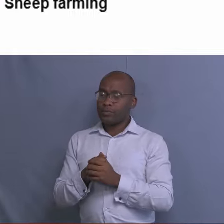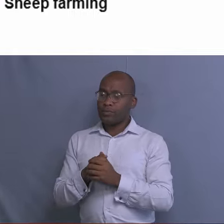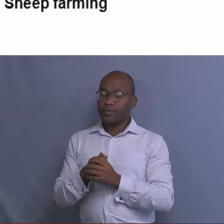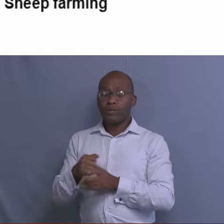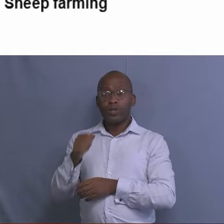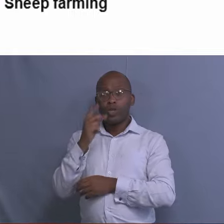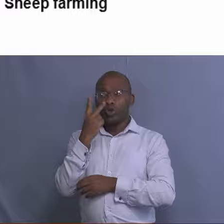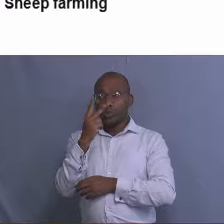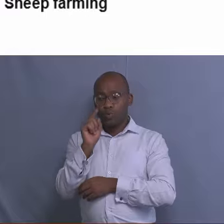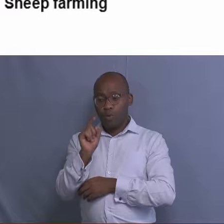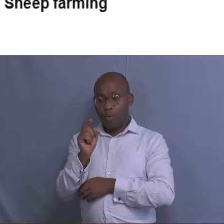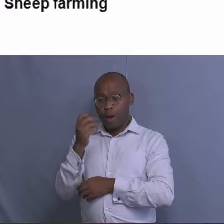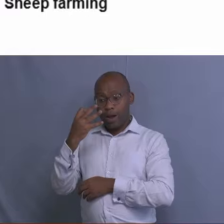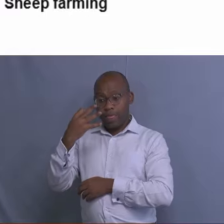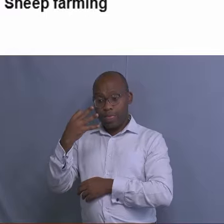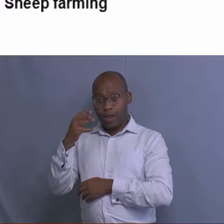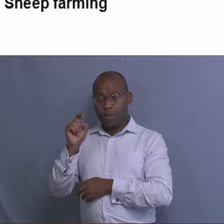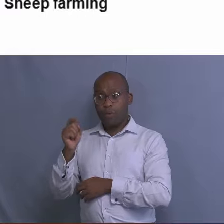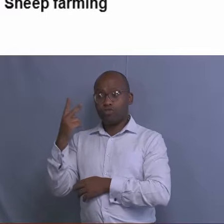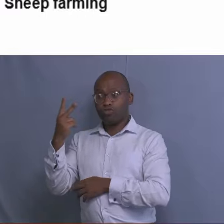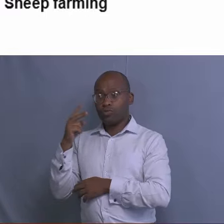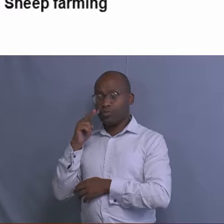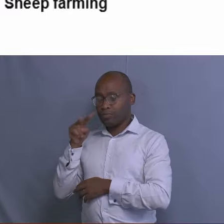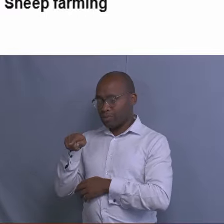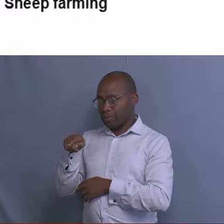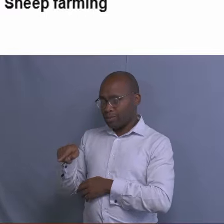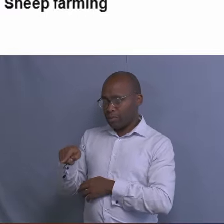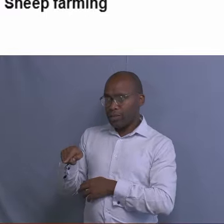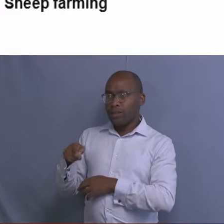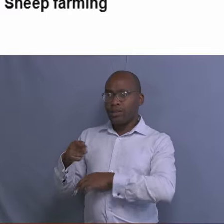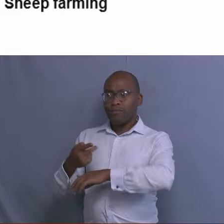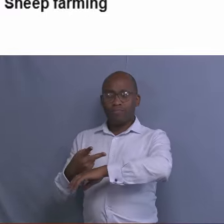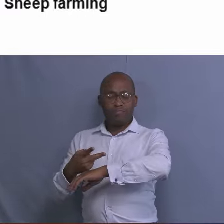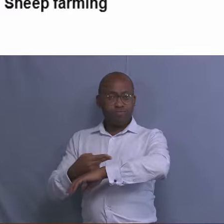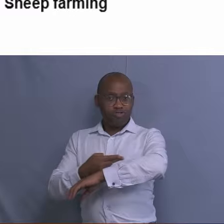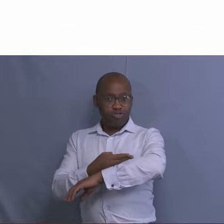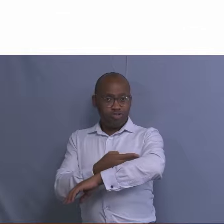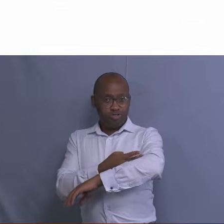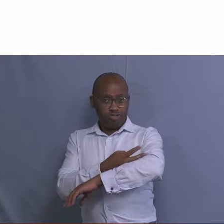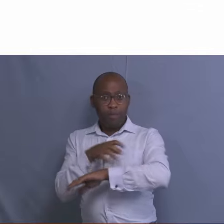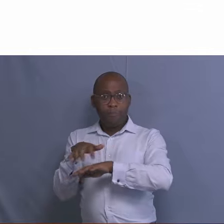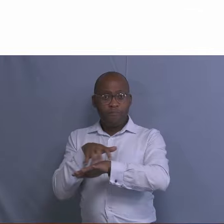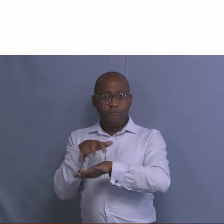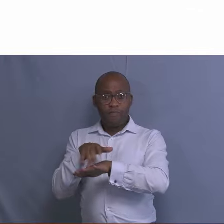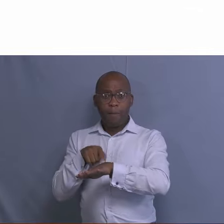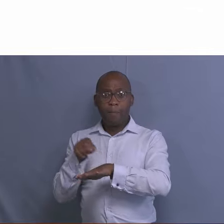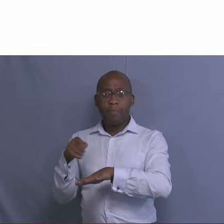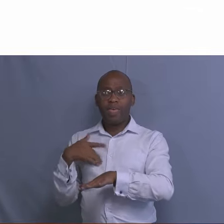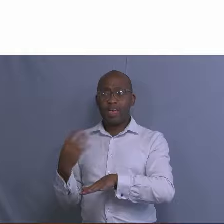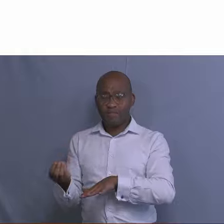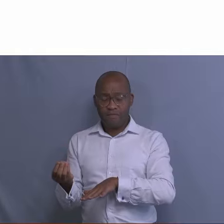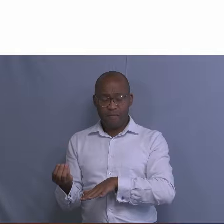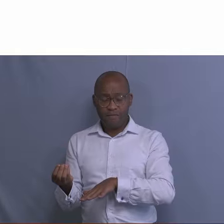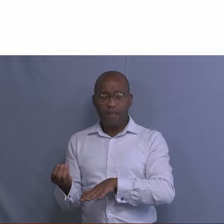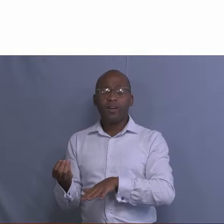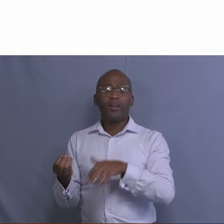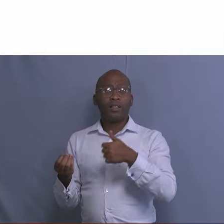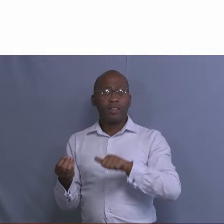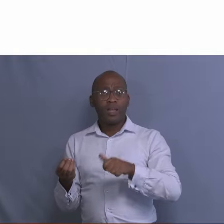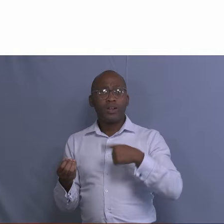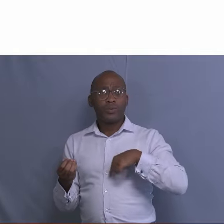2.3.2, we are having sheep farming on a large piece of land. Then we are having beef